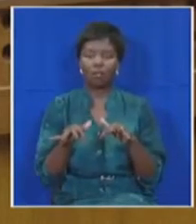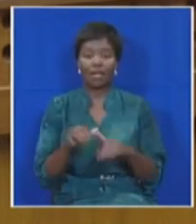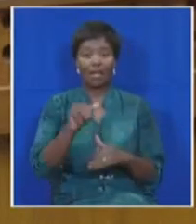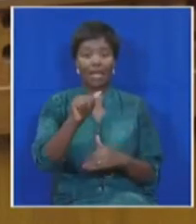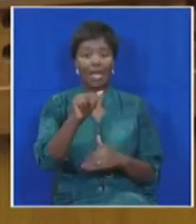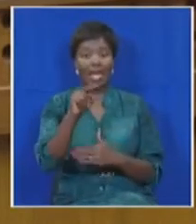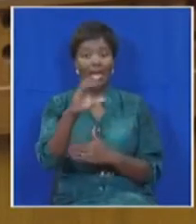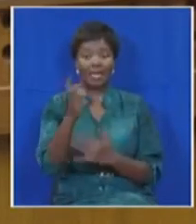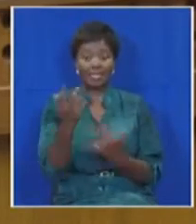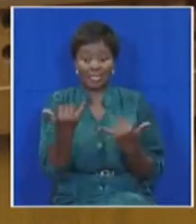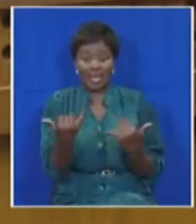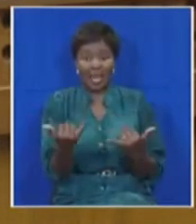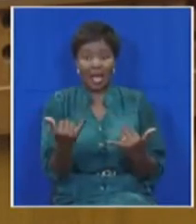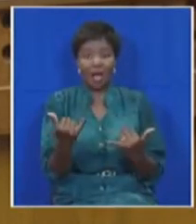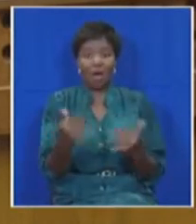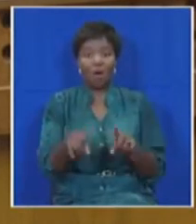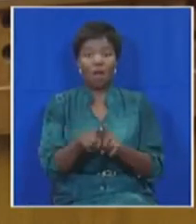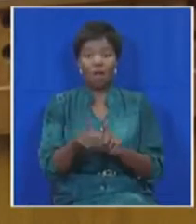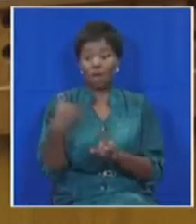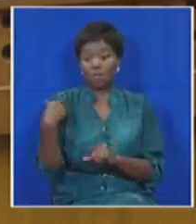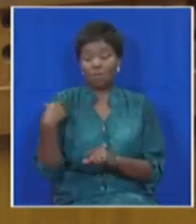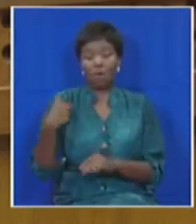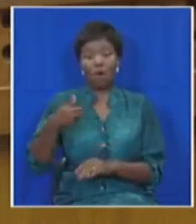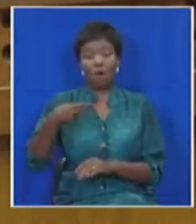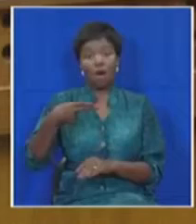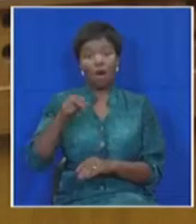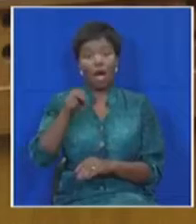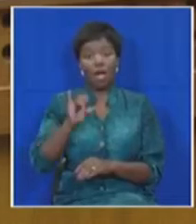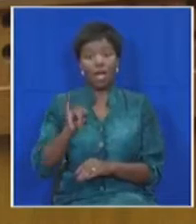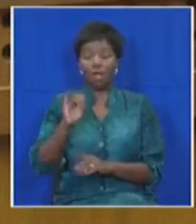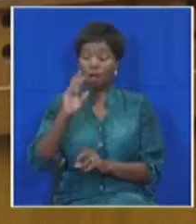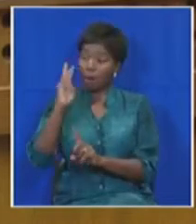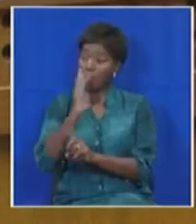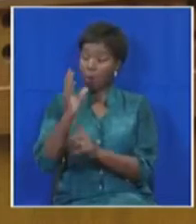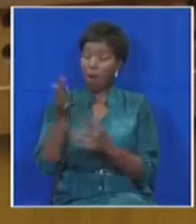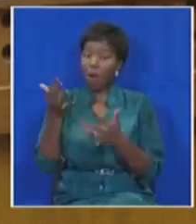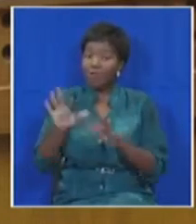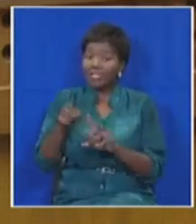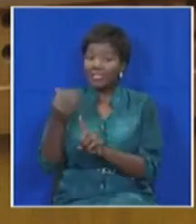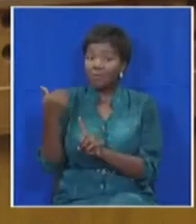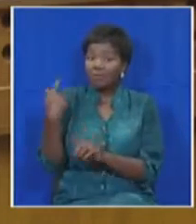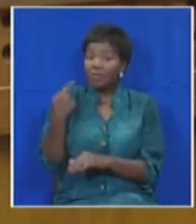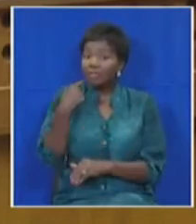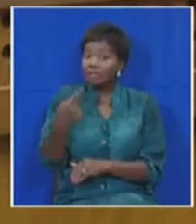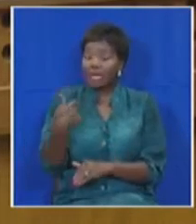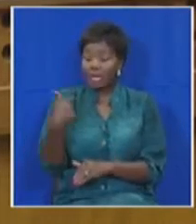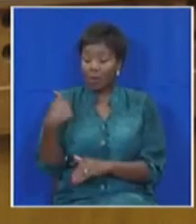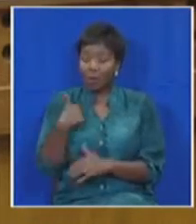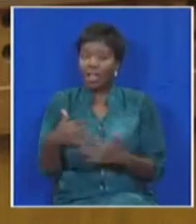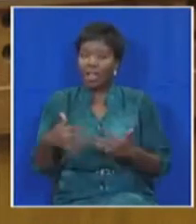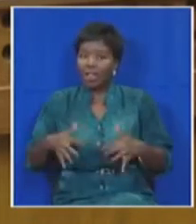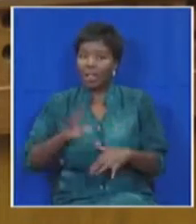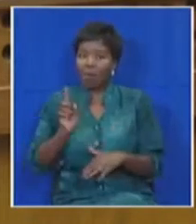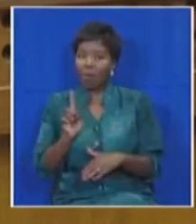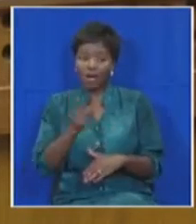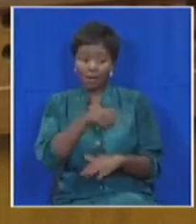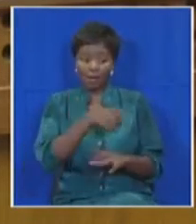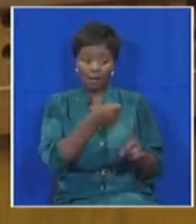the party that Chris Hani warned us when he said, what I fear is that the